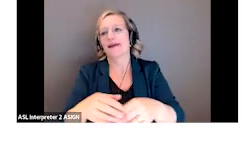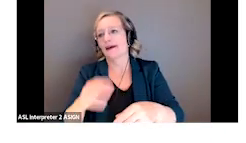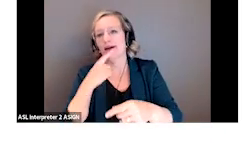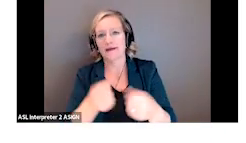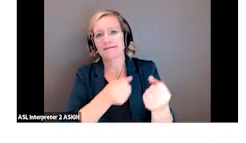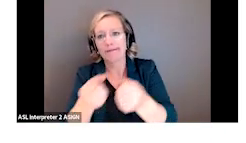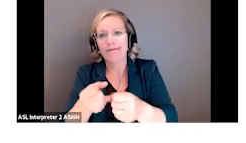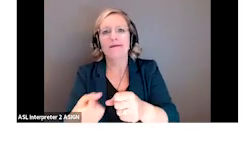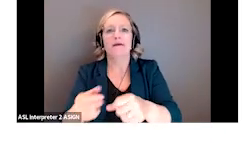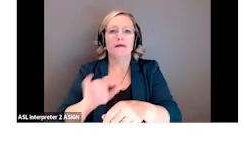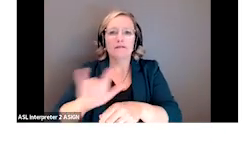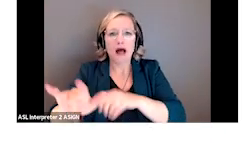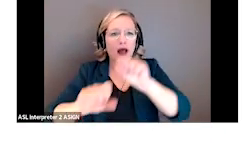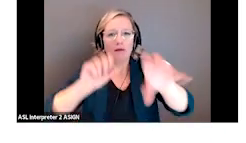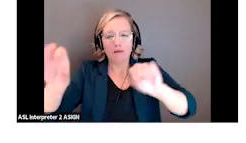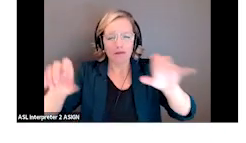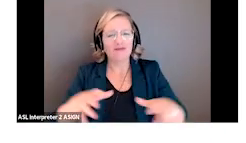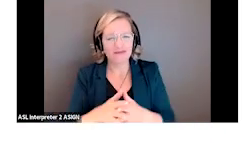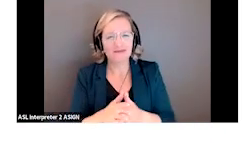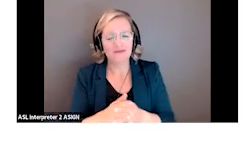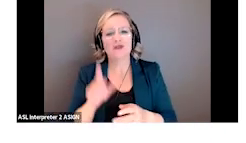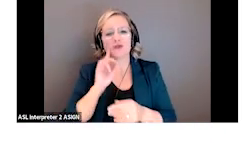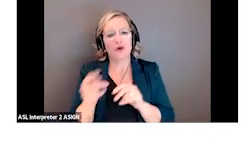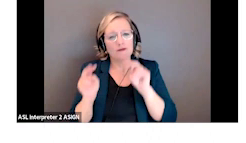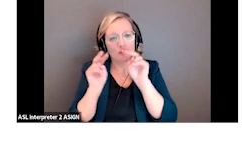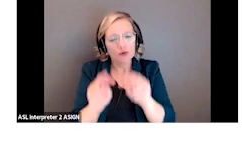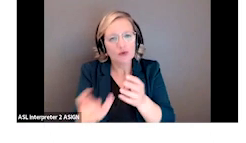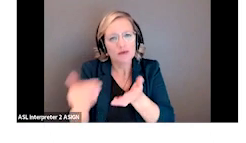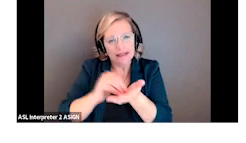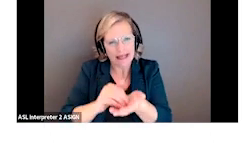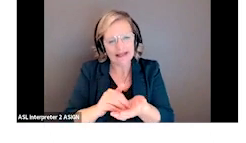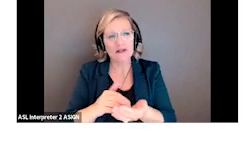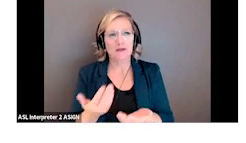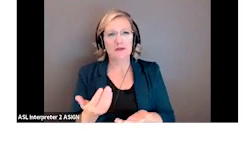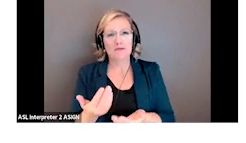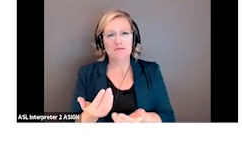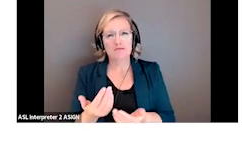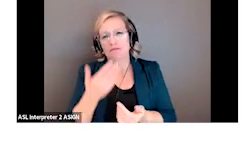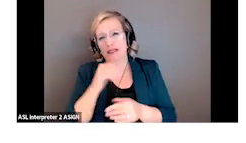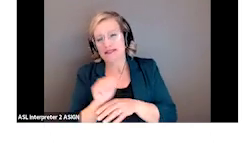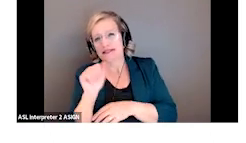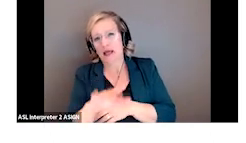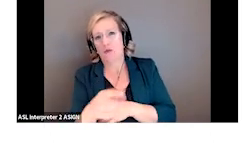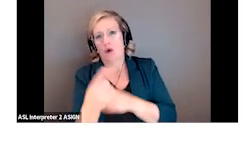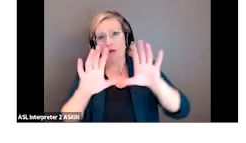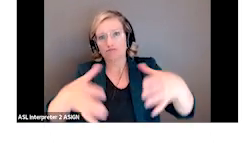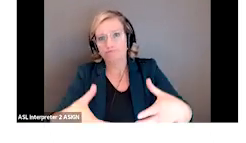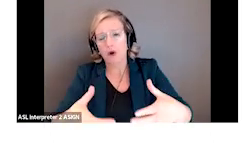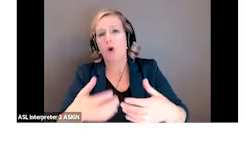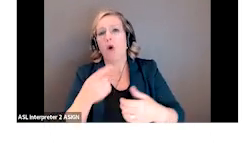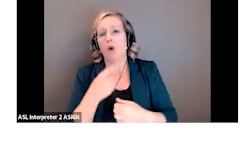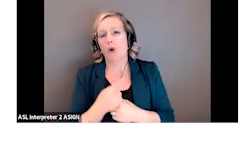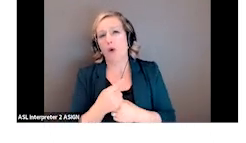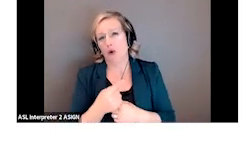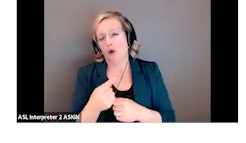look at whether every week we're going to be sending a small shipment. Sometimes, based on our product category, we have to send a pallet,